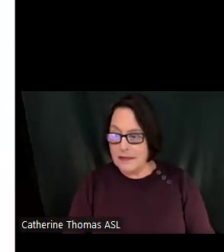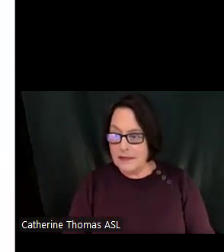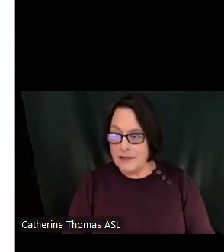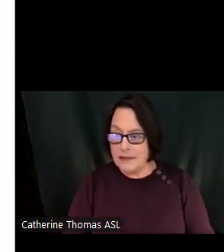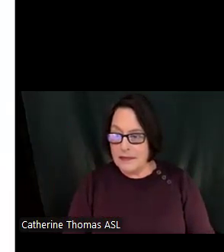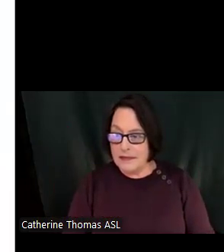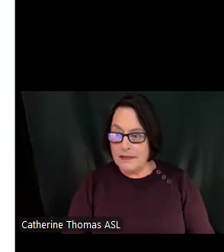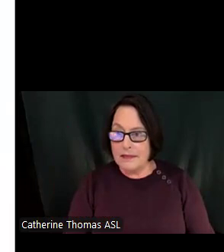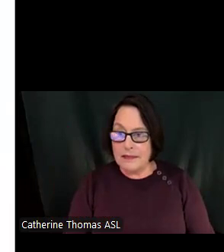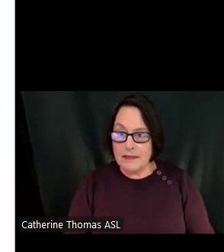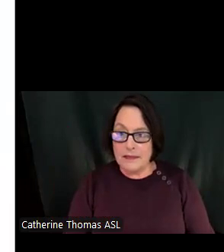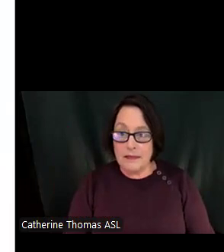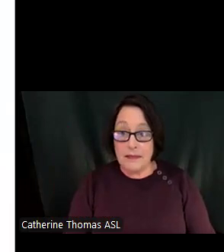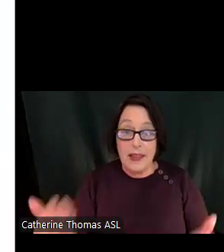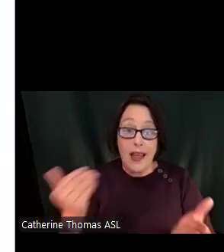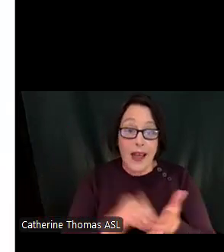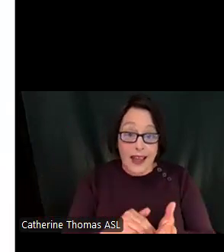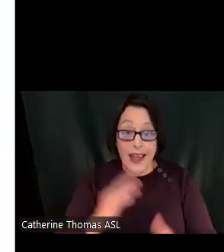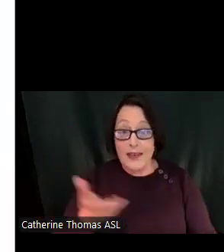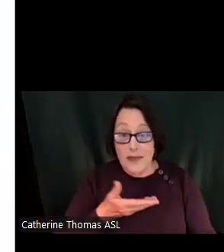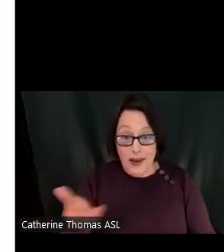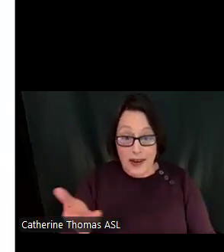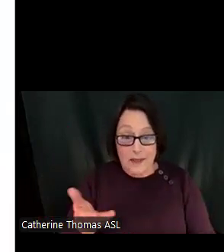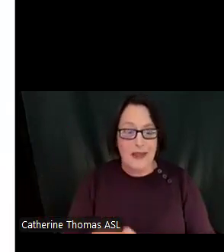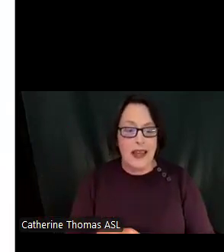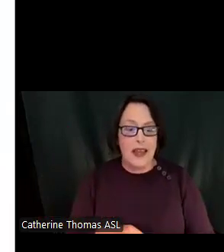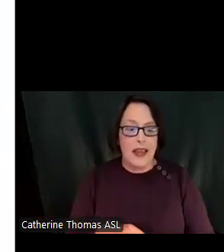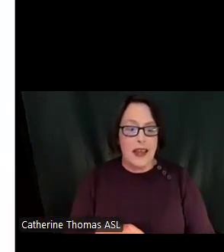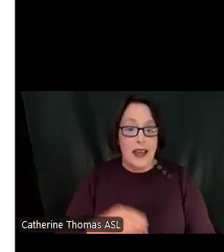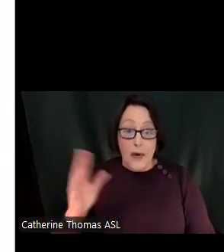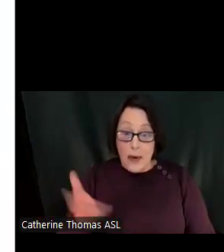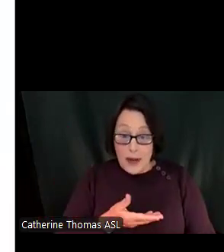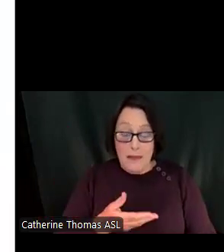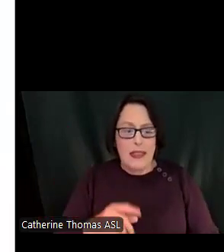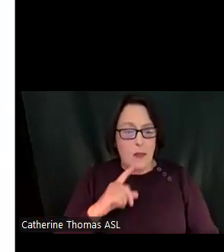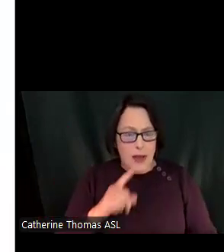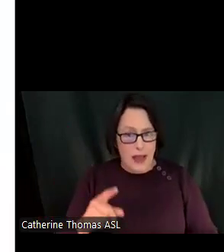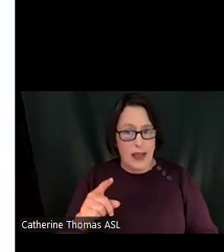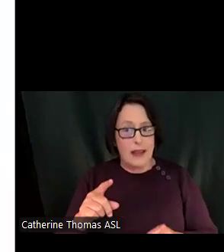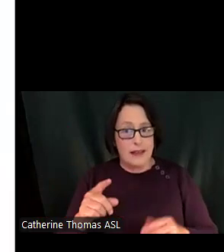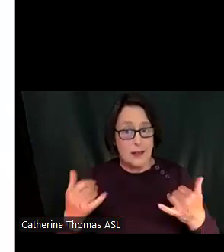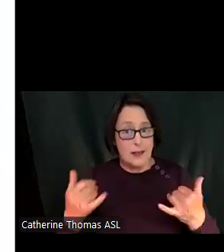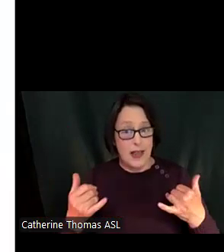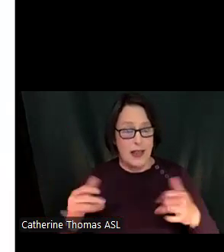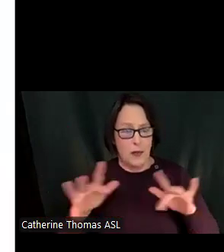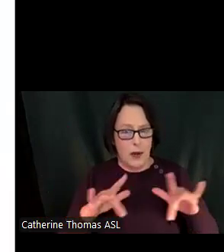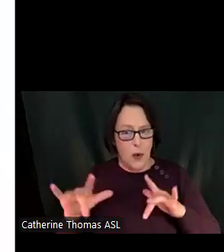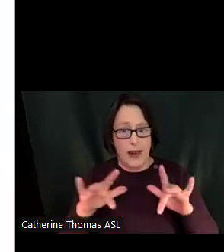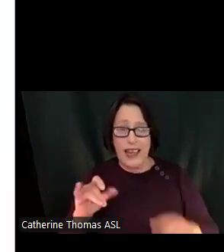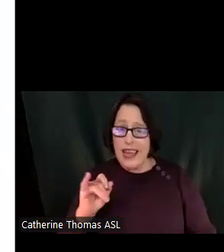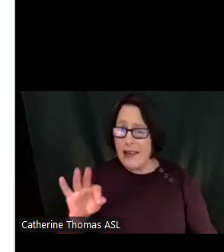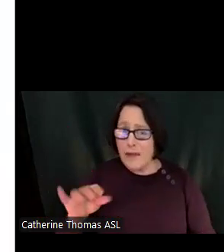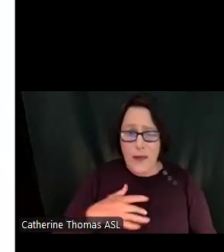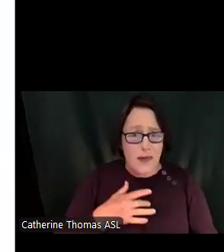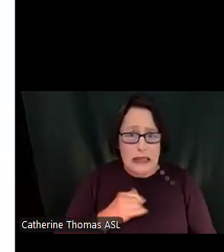Again, welcome. A couple of things. We are recording this afternoon's webinar. If you're not comfortable with